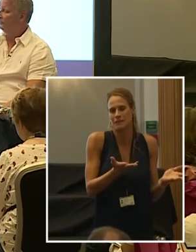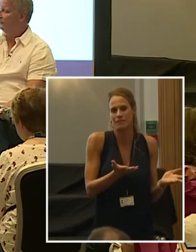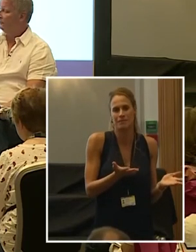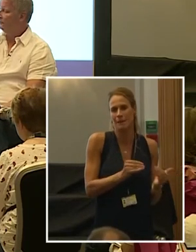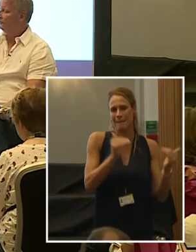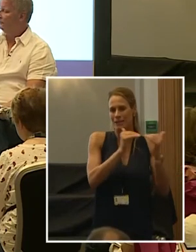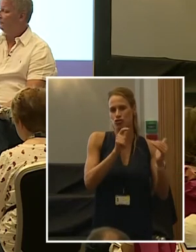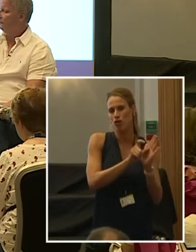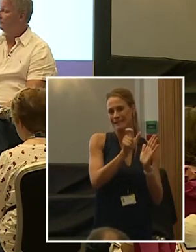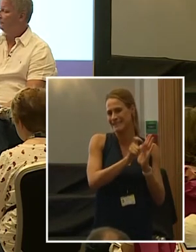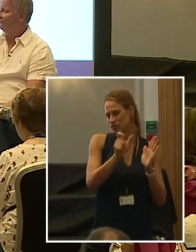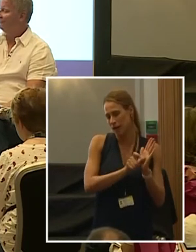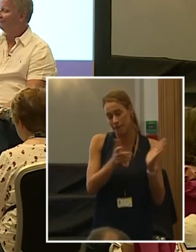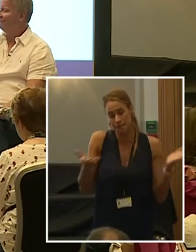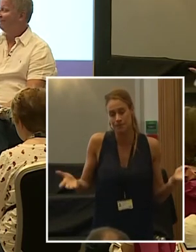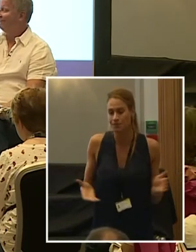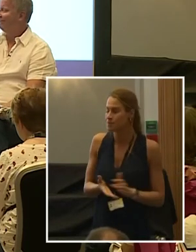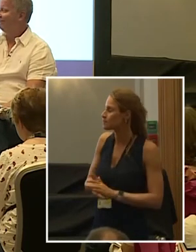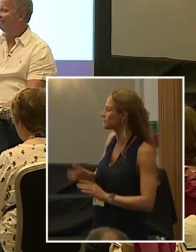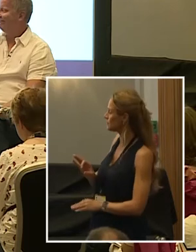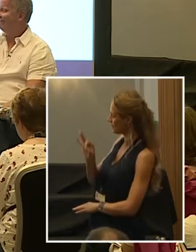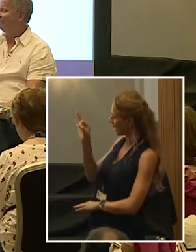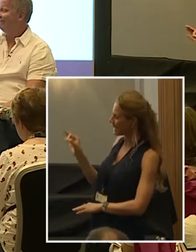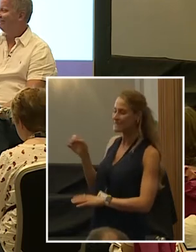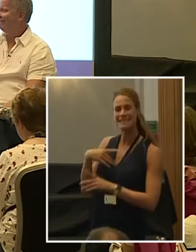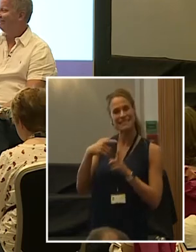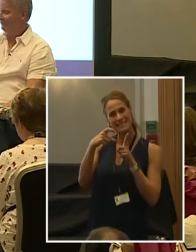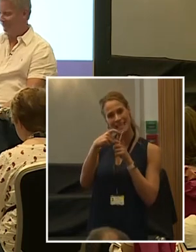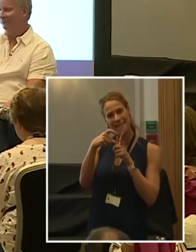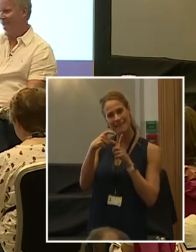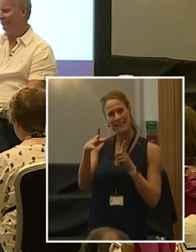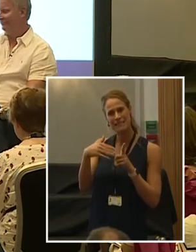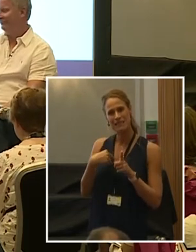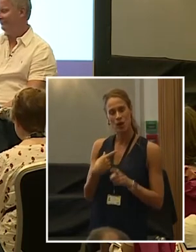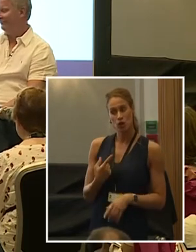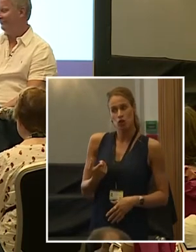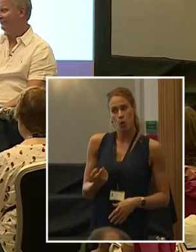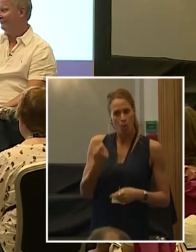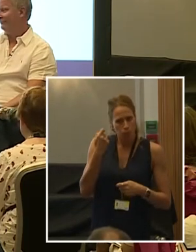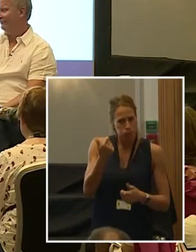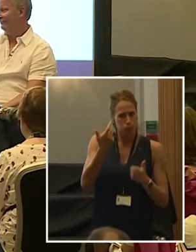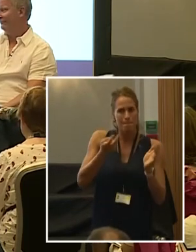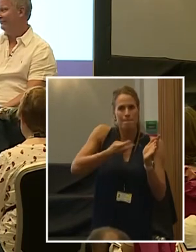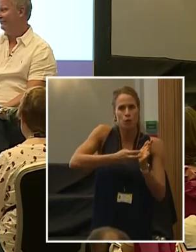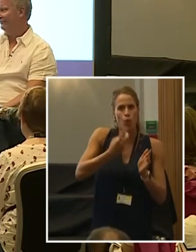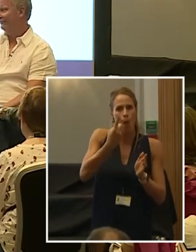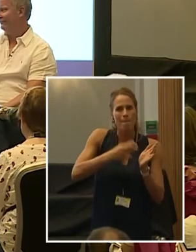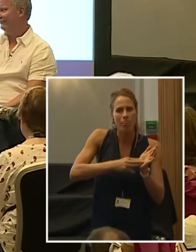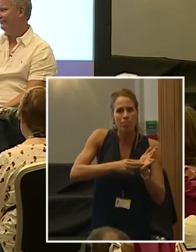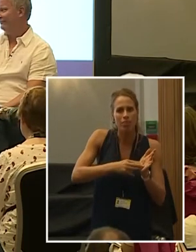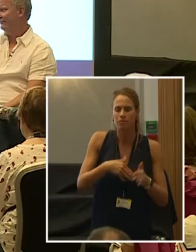So, David, coming back to you, it was only about a month before you were booked in, but did you know ahead of